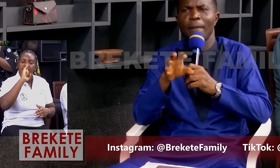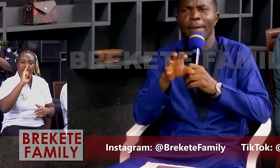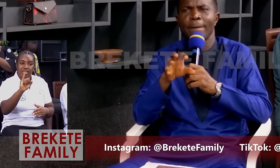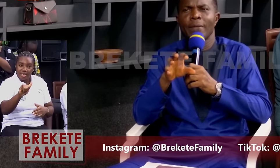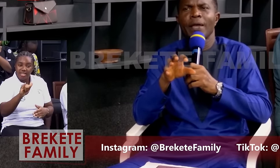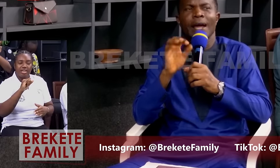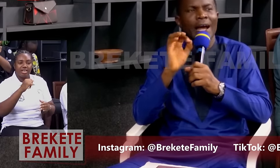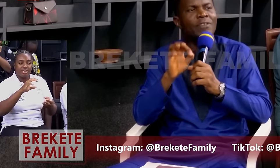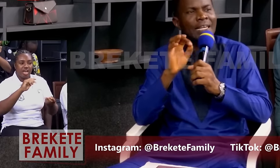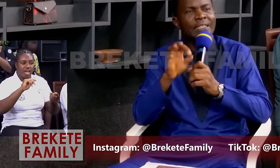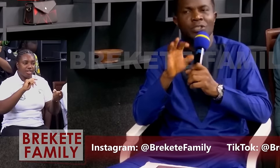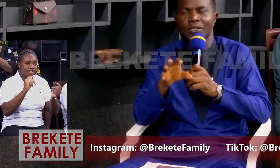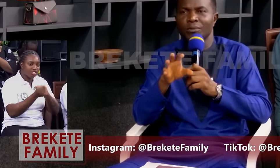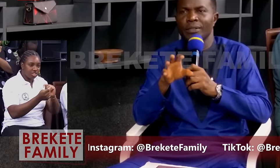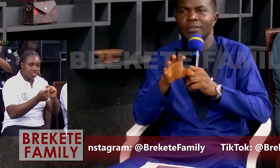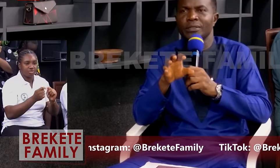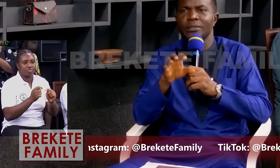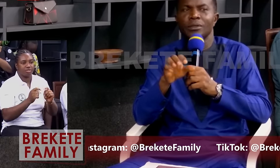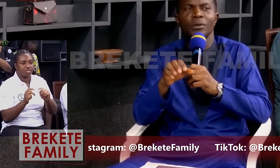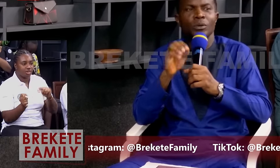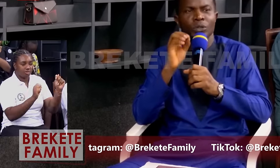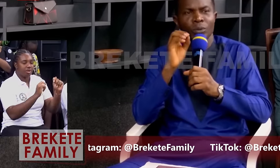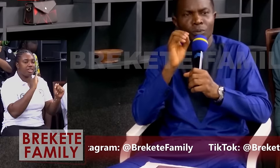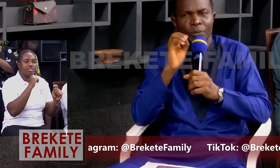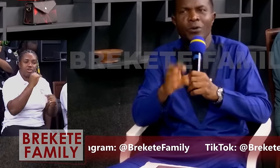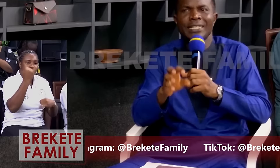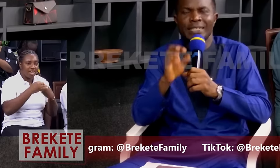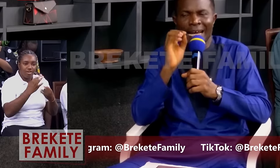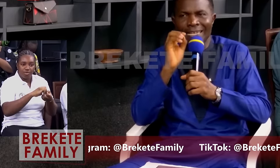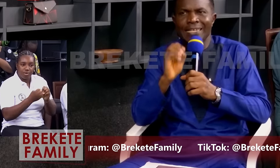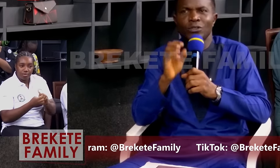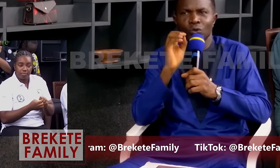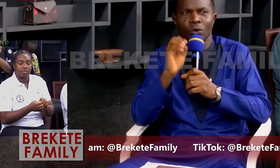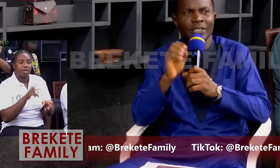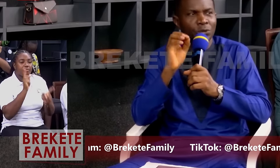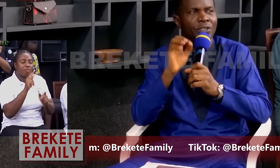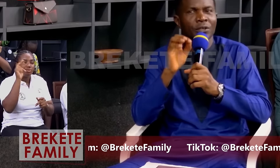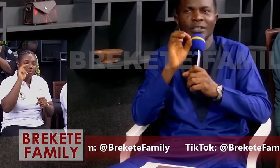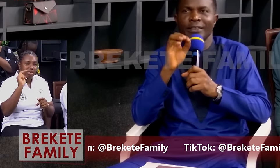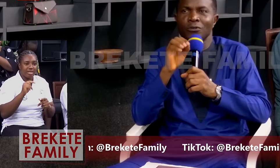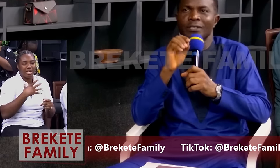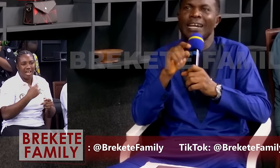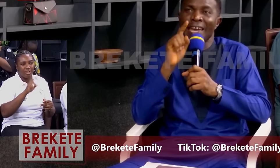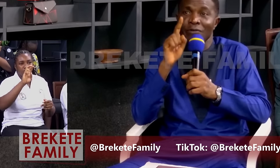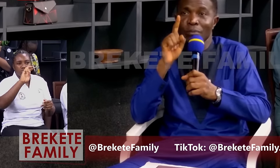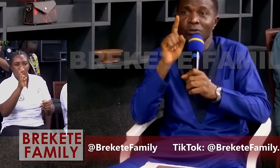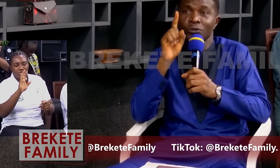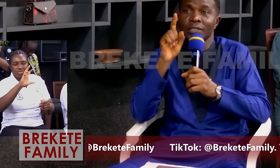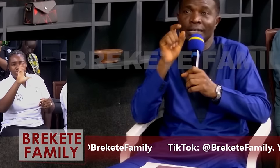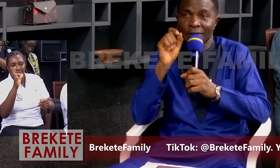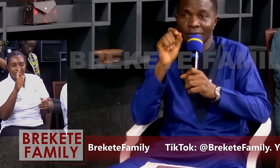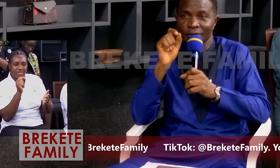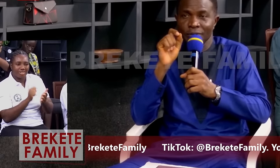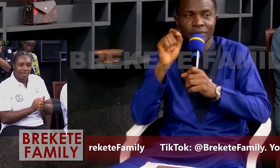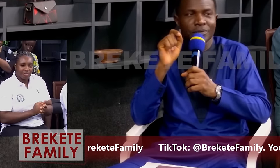problem. After kidney transplant, people need at least 200 to 300 thousand naira every month to